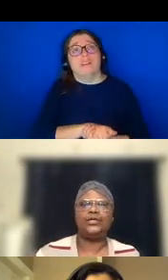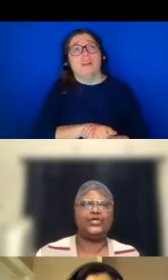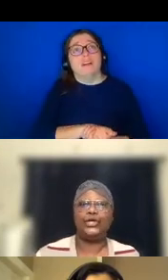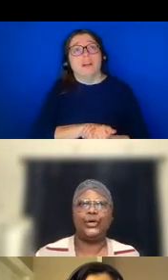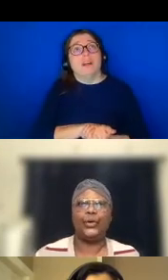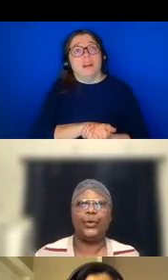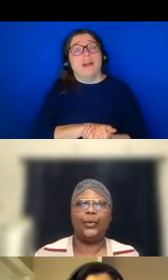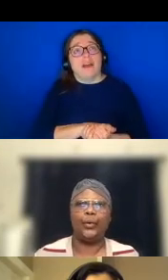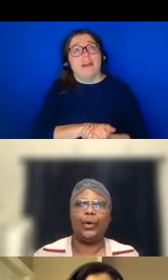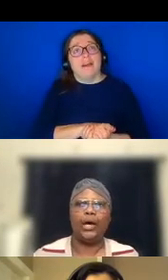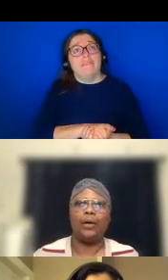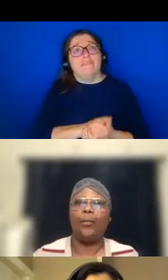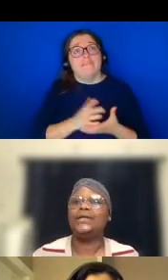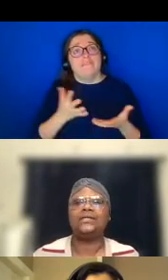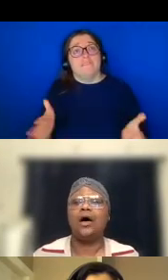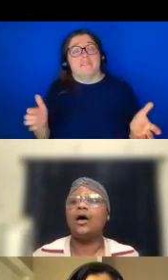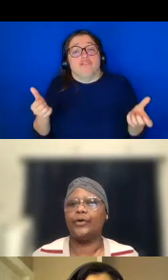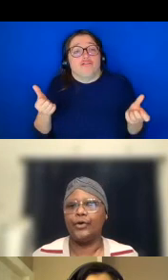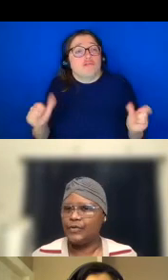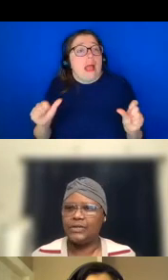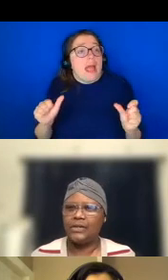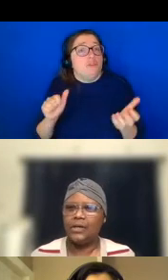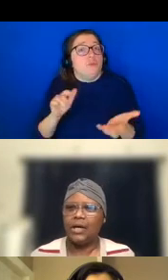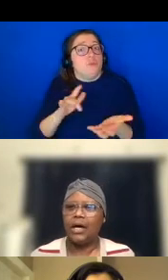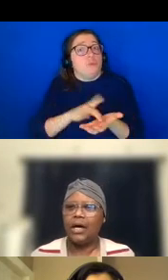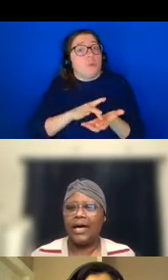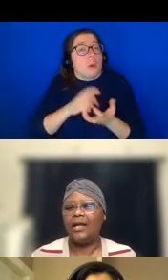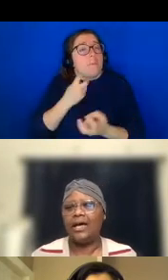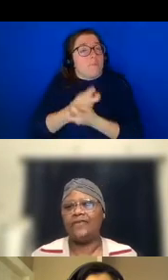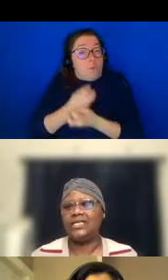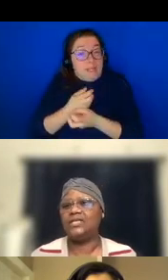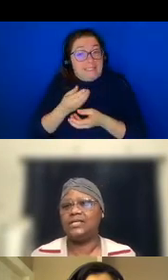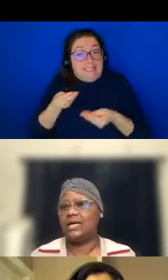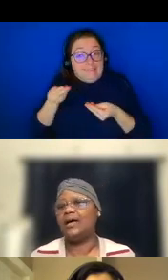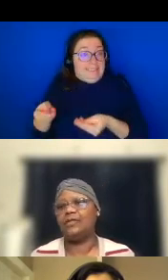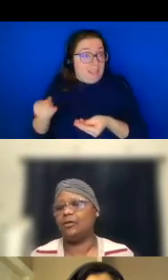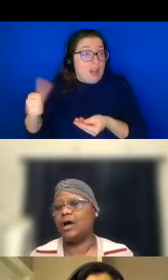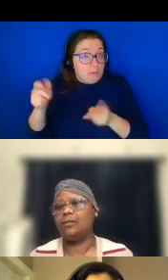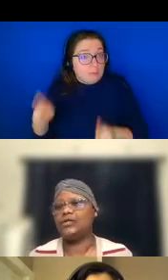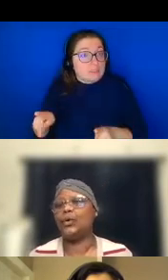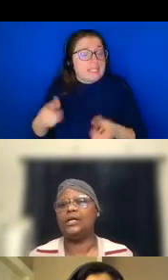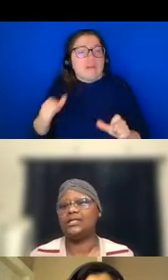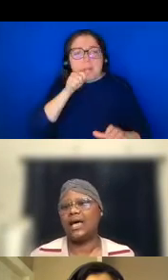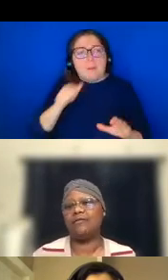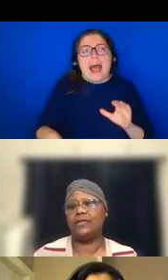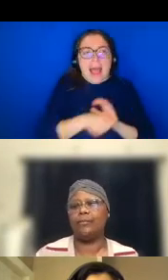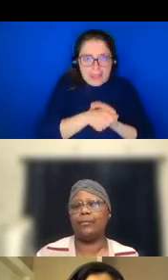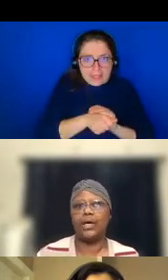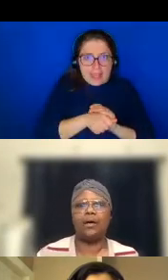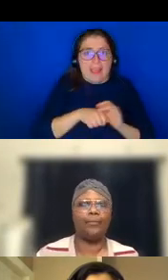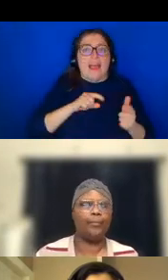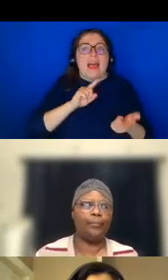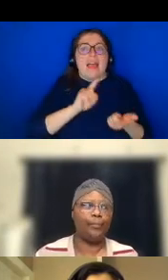attempted to poison others and have attempted to hide their crimes only to have